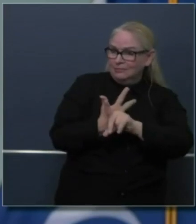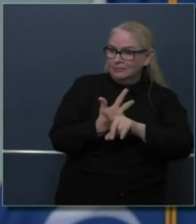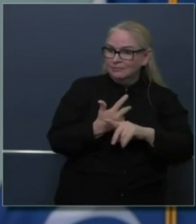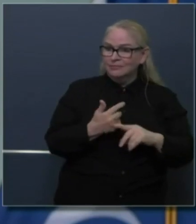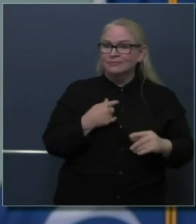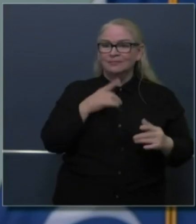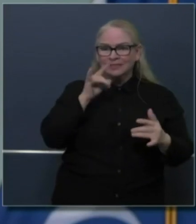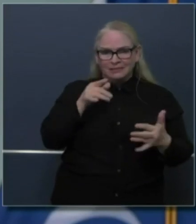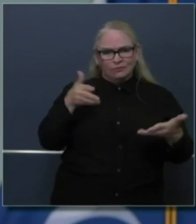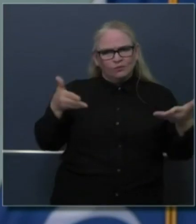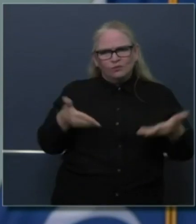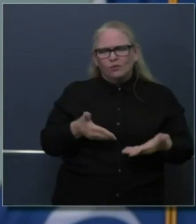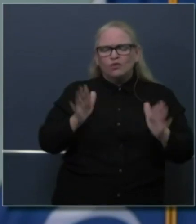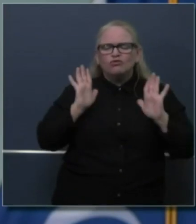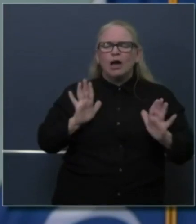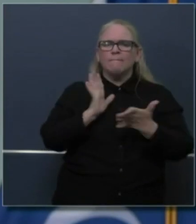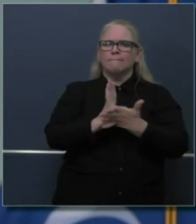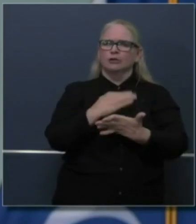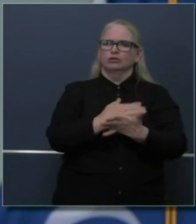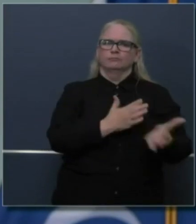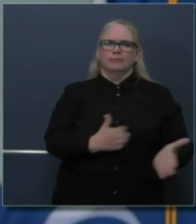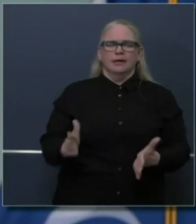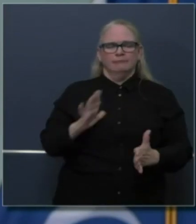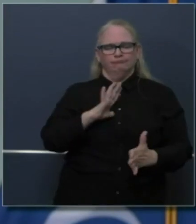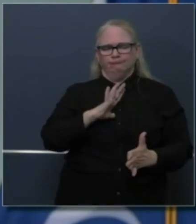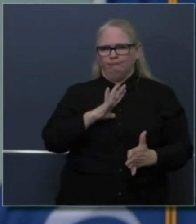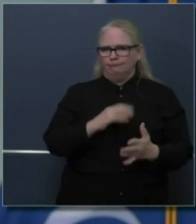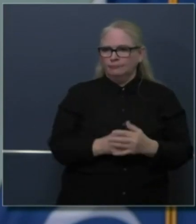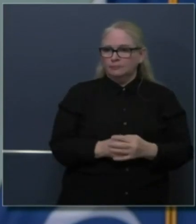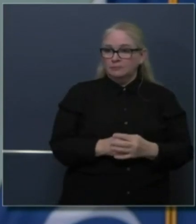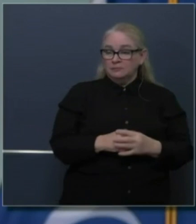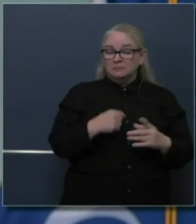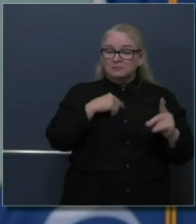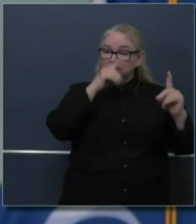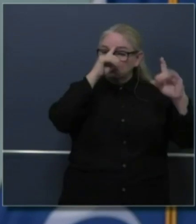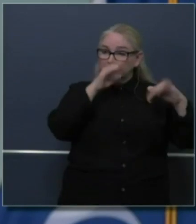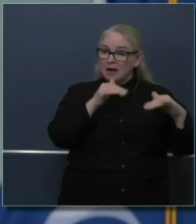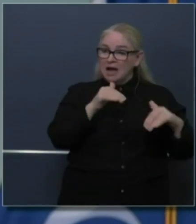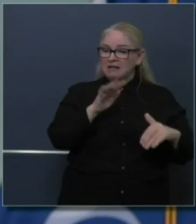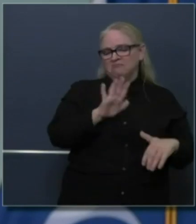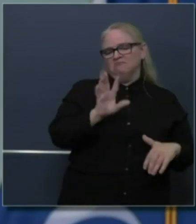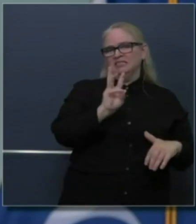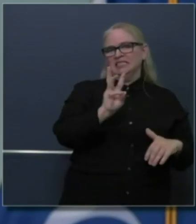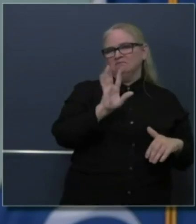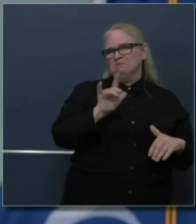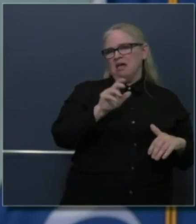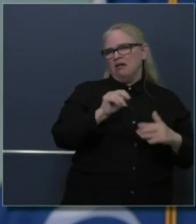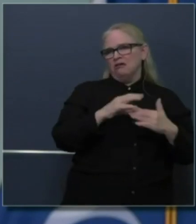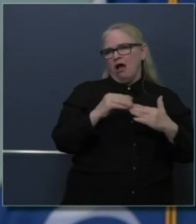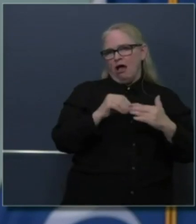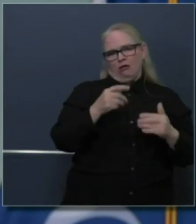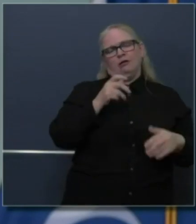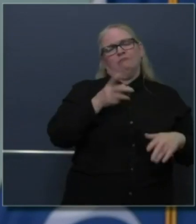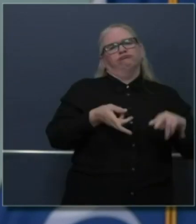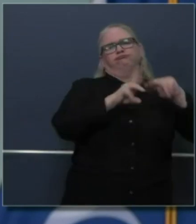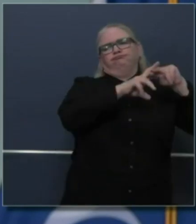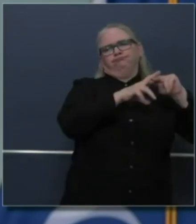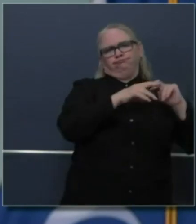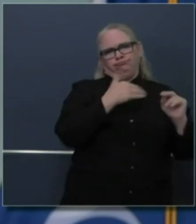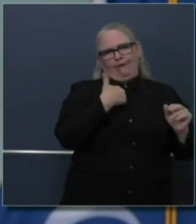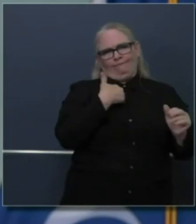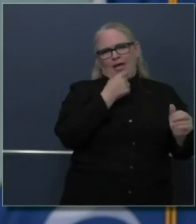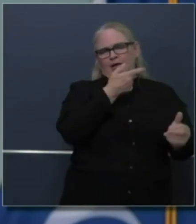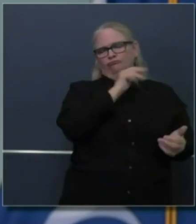budget projecting another $6 billion budget surplus. We were referencing a few weeks later that we